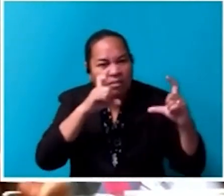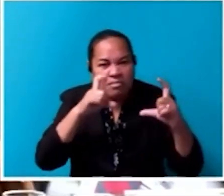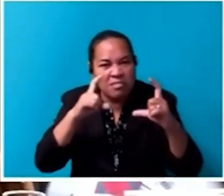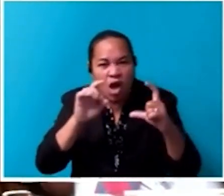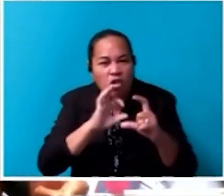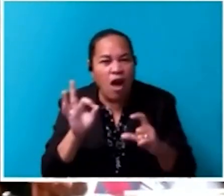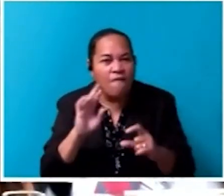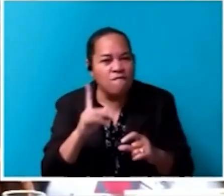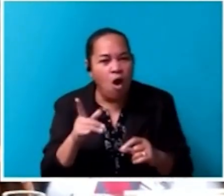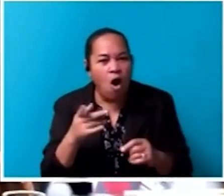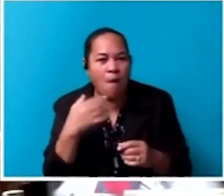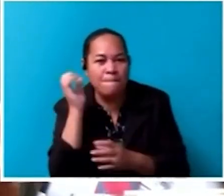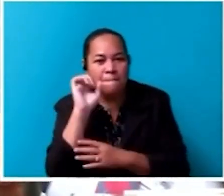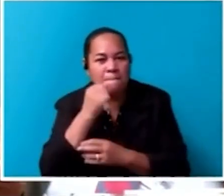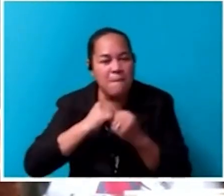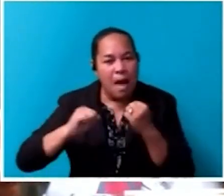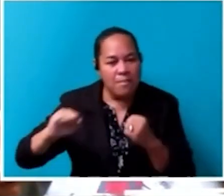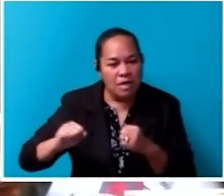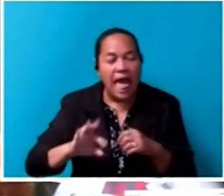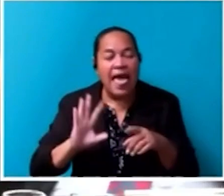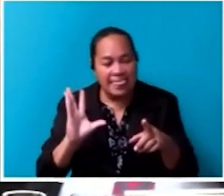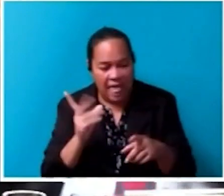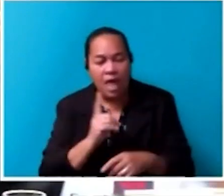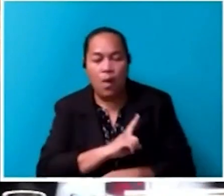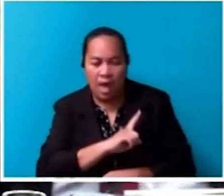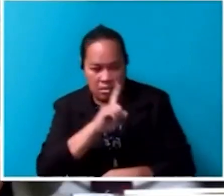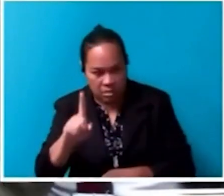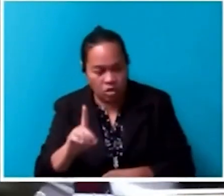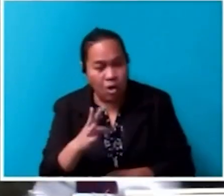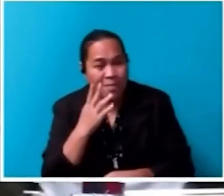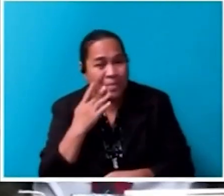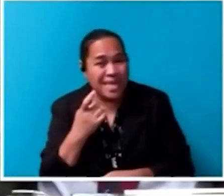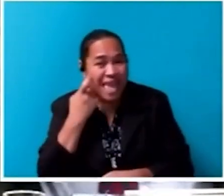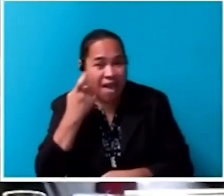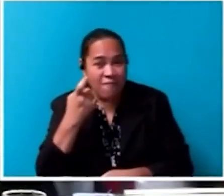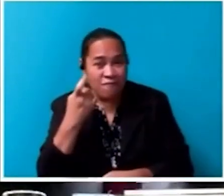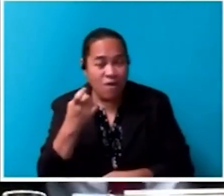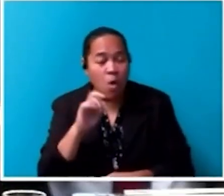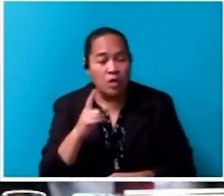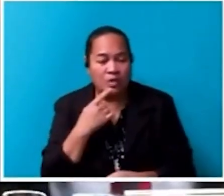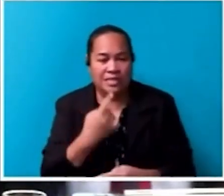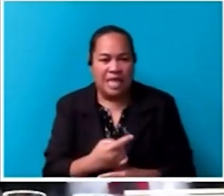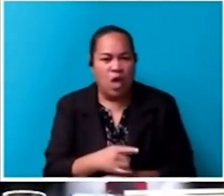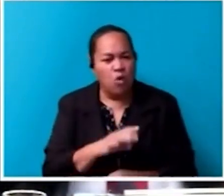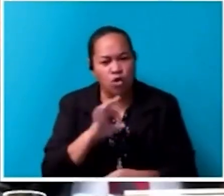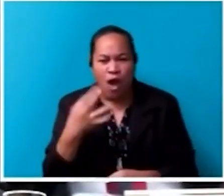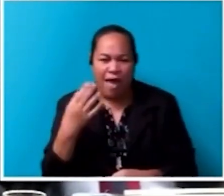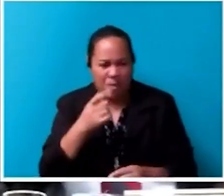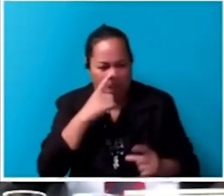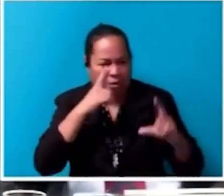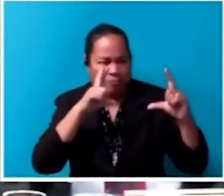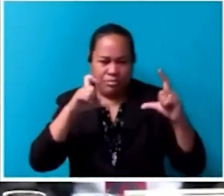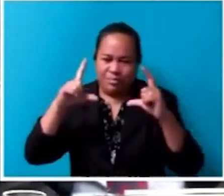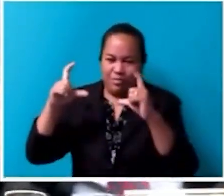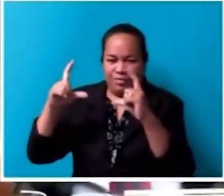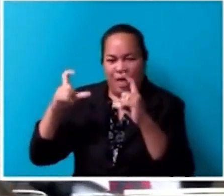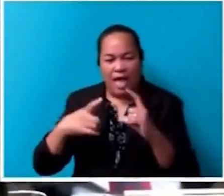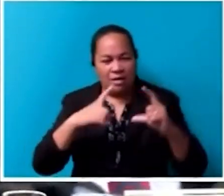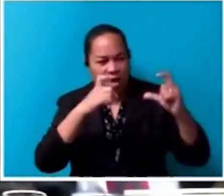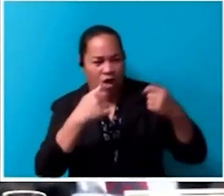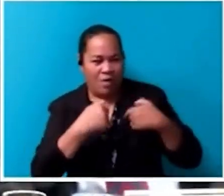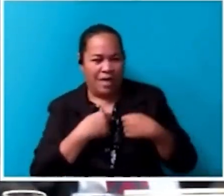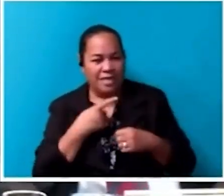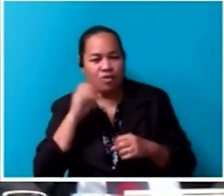publicity. They went there to express their condolences. So we have to be very careful what we say. We don't have people taking shots of where we are going just